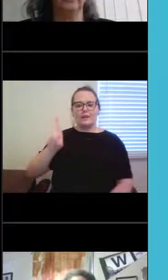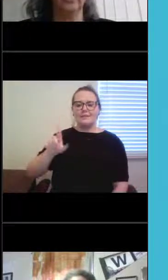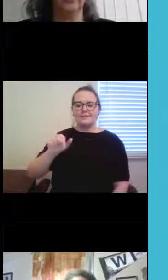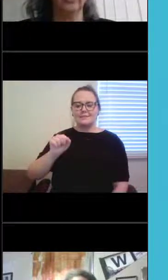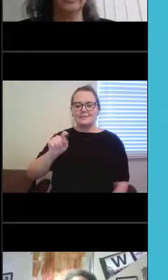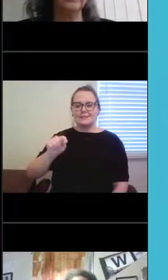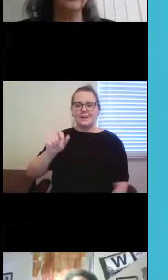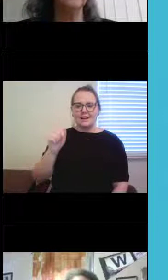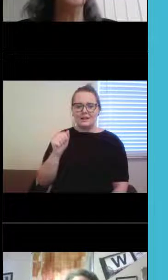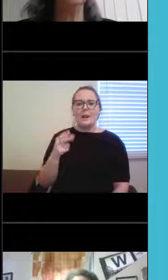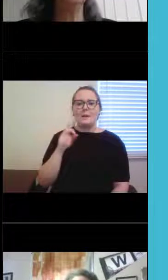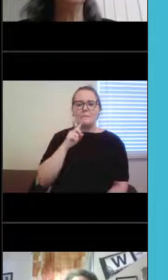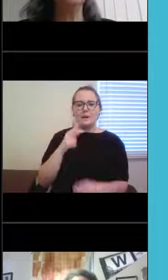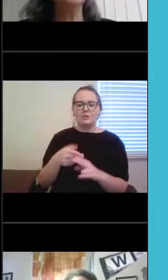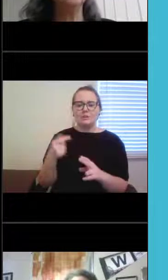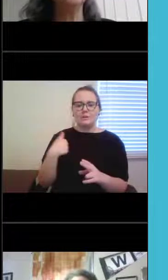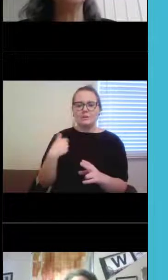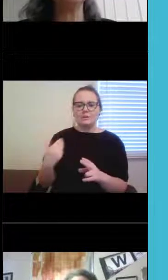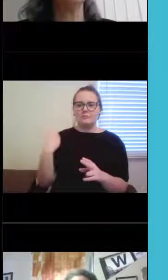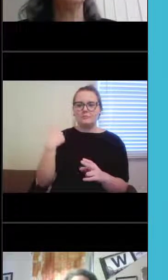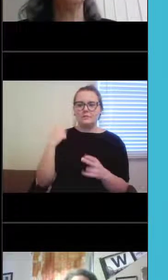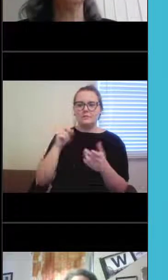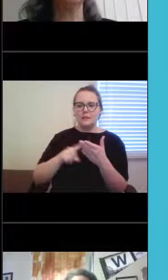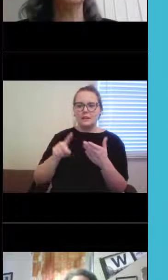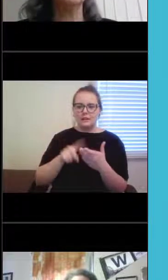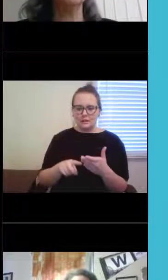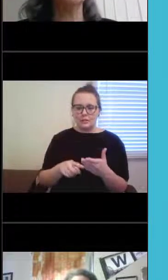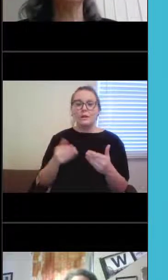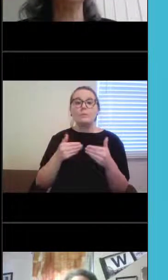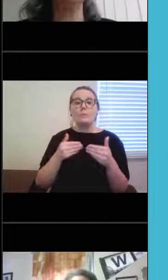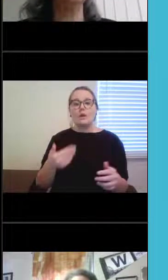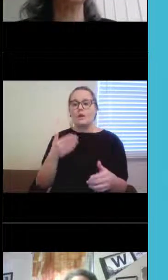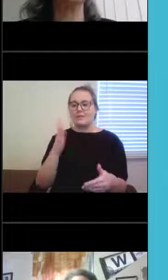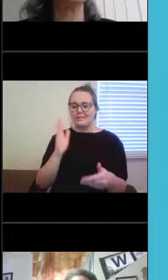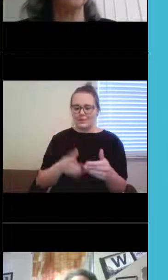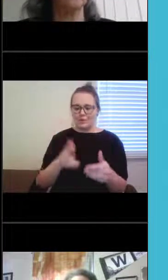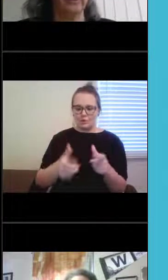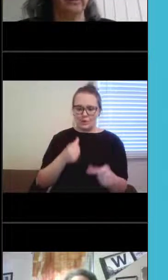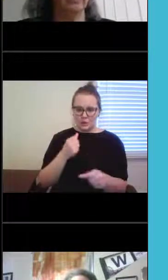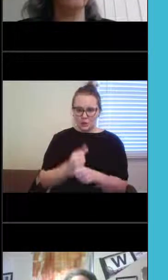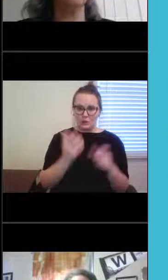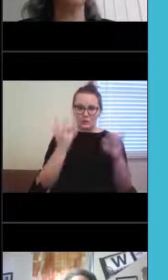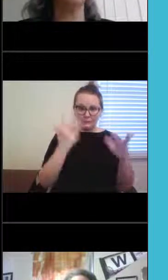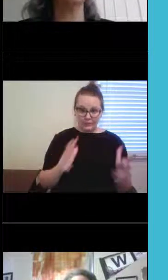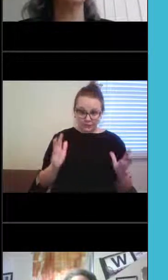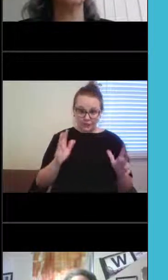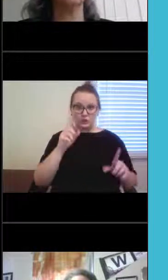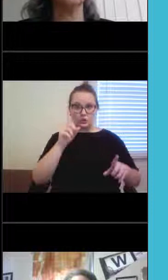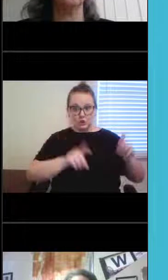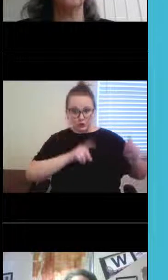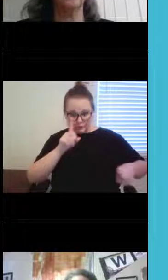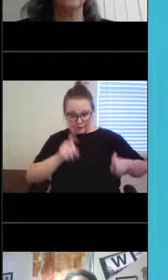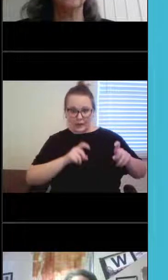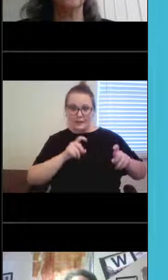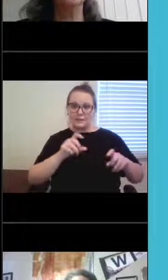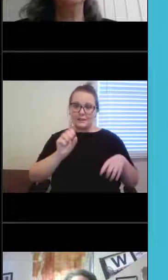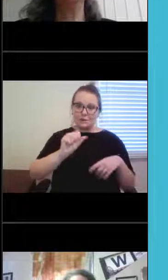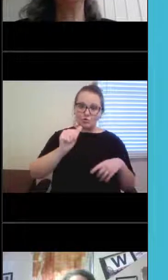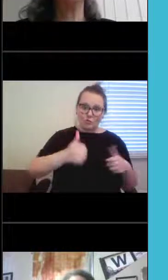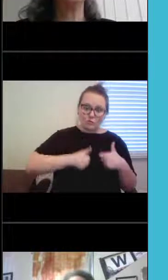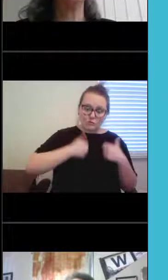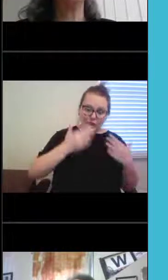mentioned from this large study. We moved on at the end of 3 years of doing surveys with the sexual assault